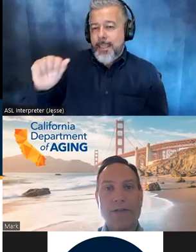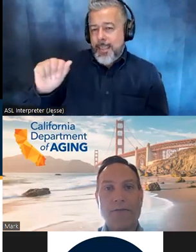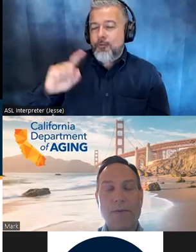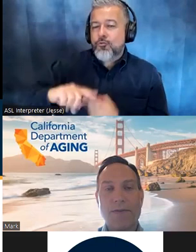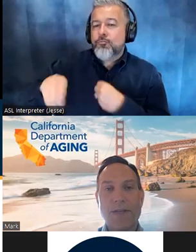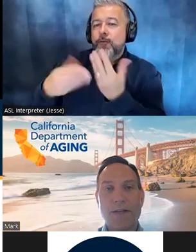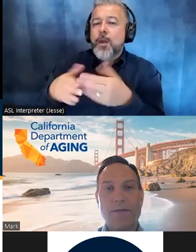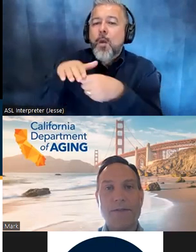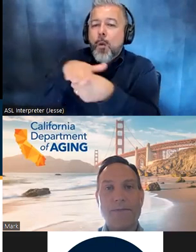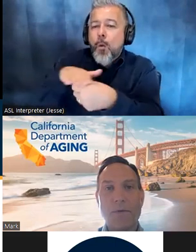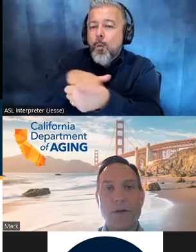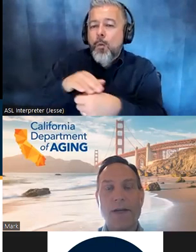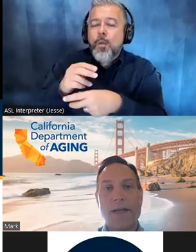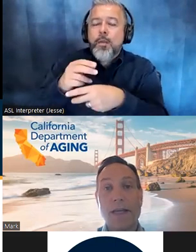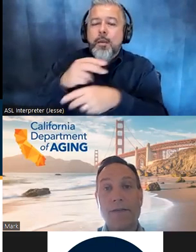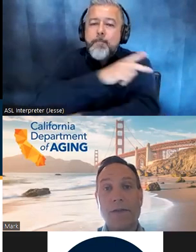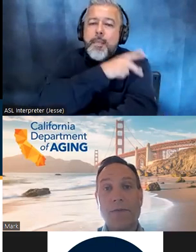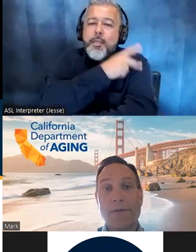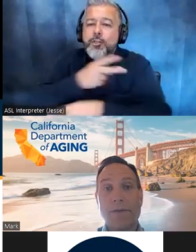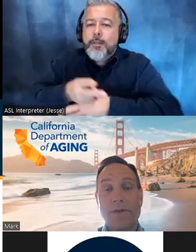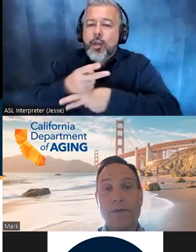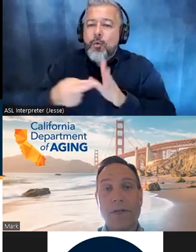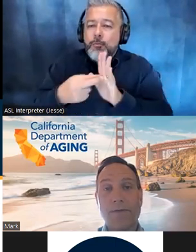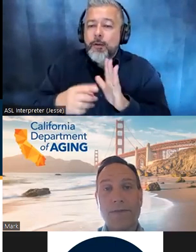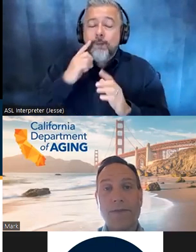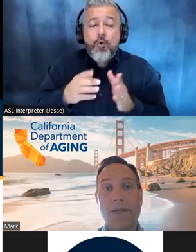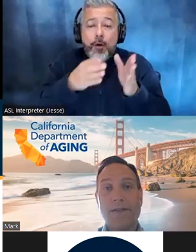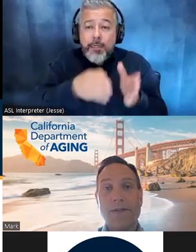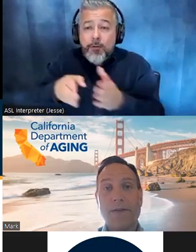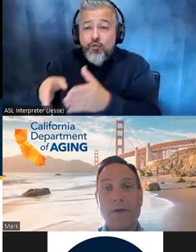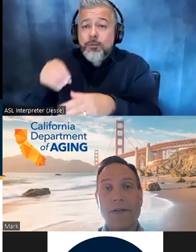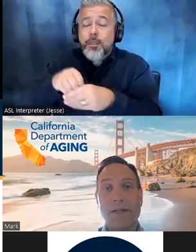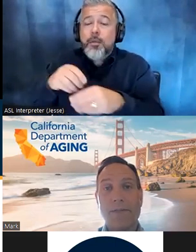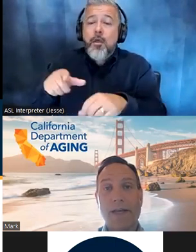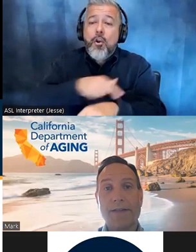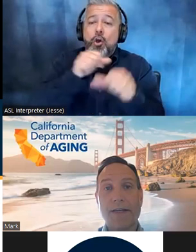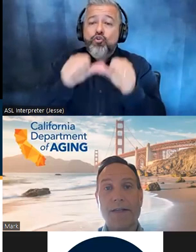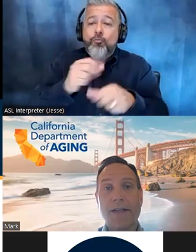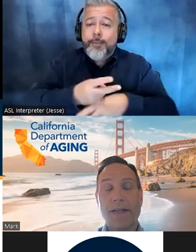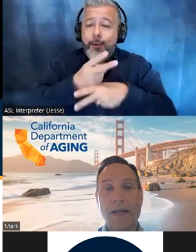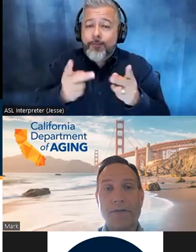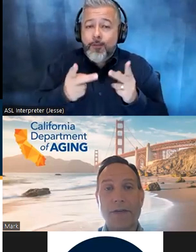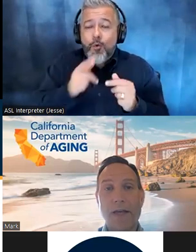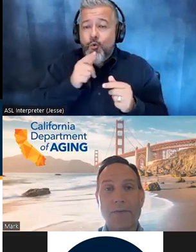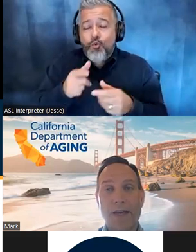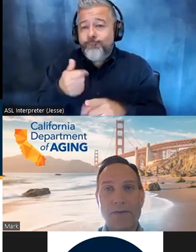local patient representatives for individuals in long-term care facilities who are incapacitated